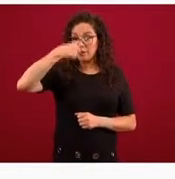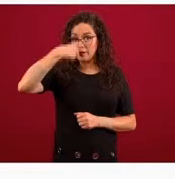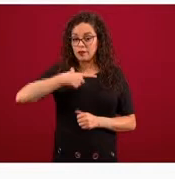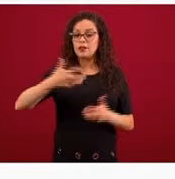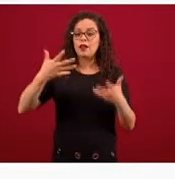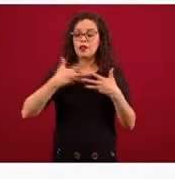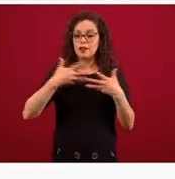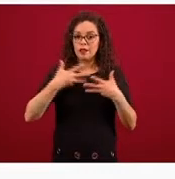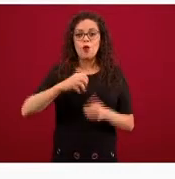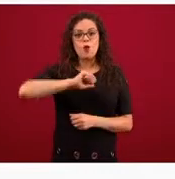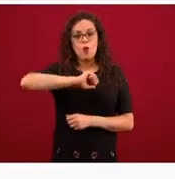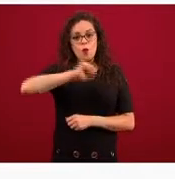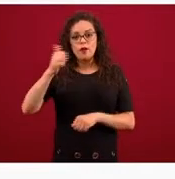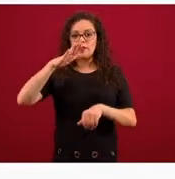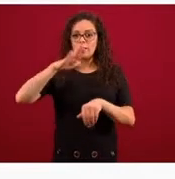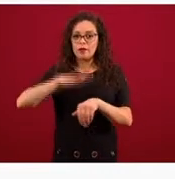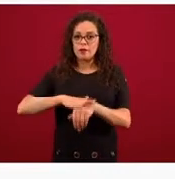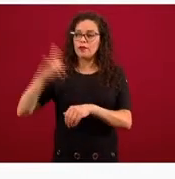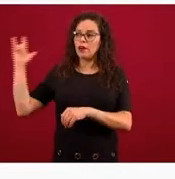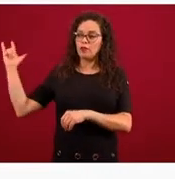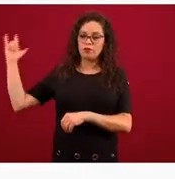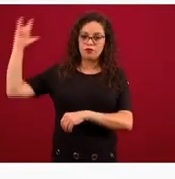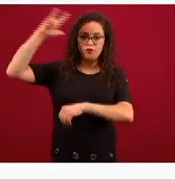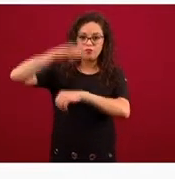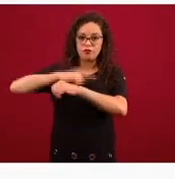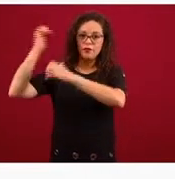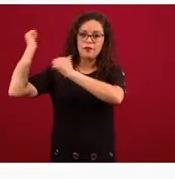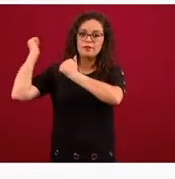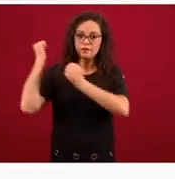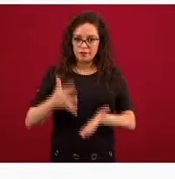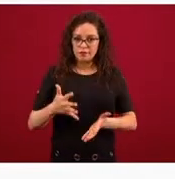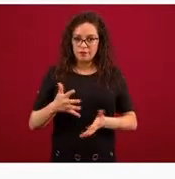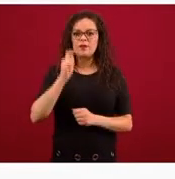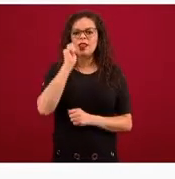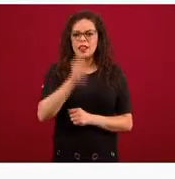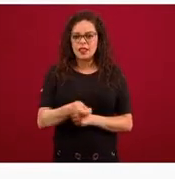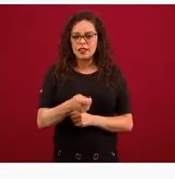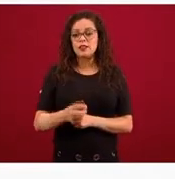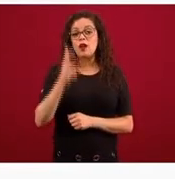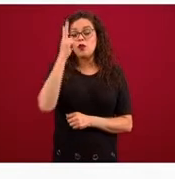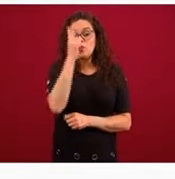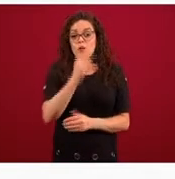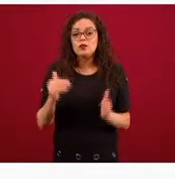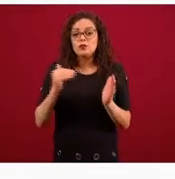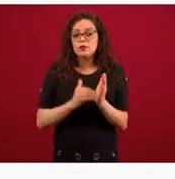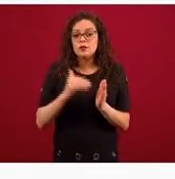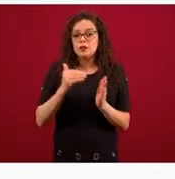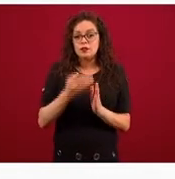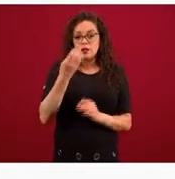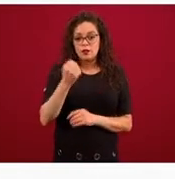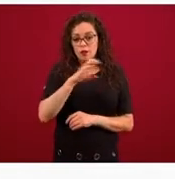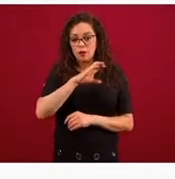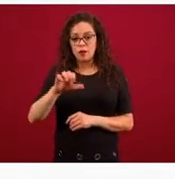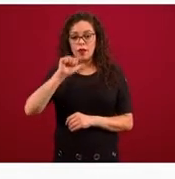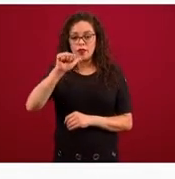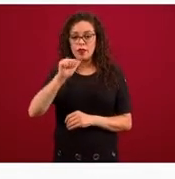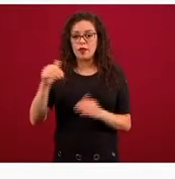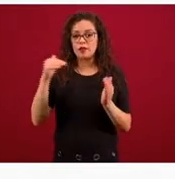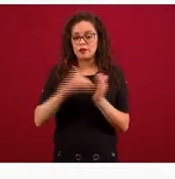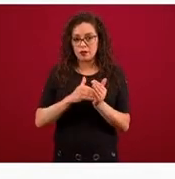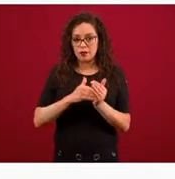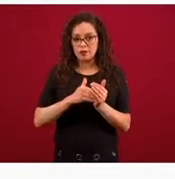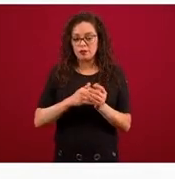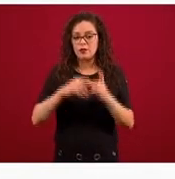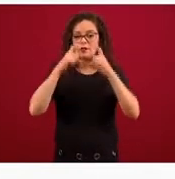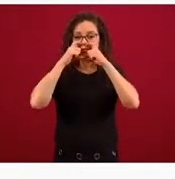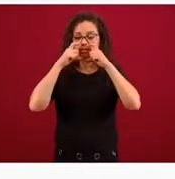192,400 pieces. On the 19th, we received our fourth load. We got 2 million, almost 3 million